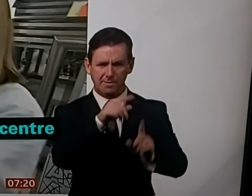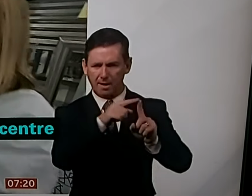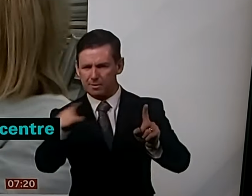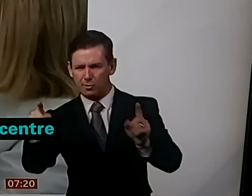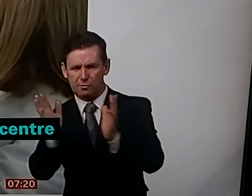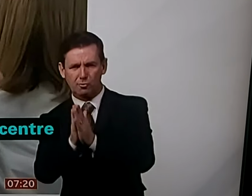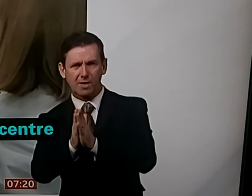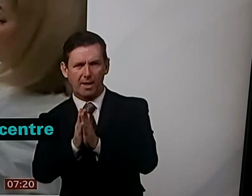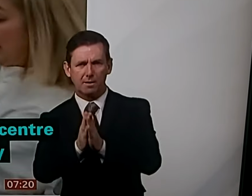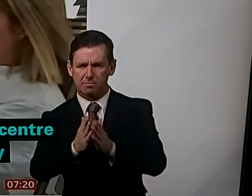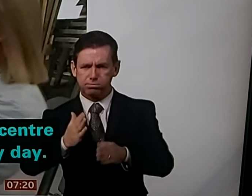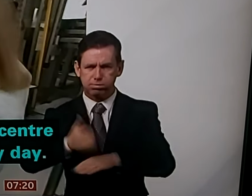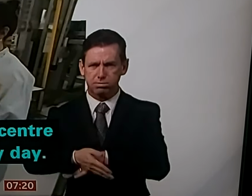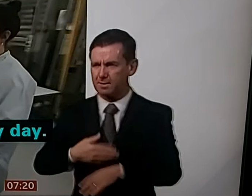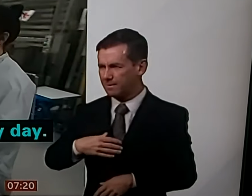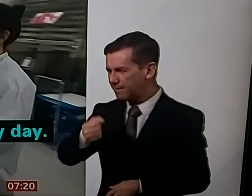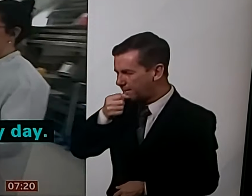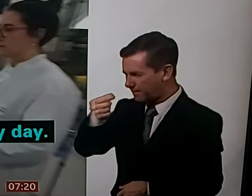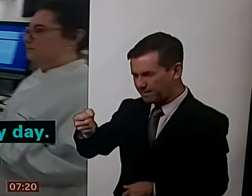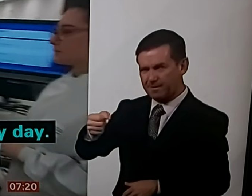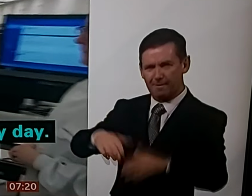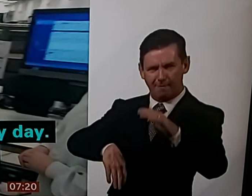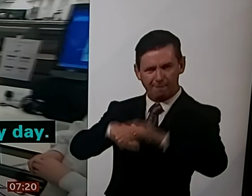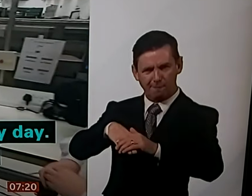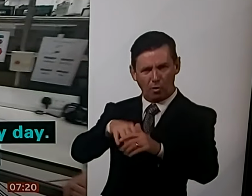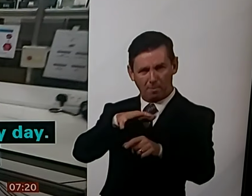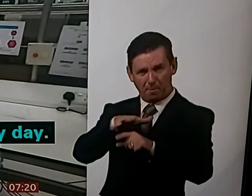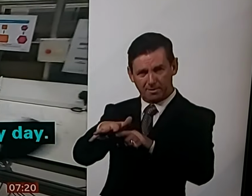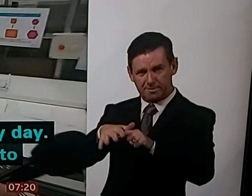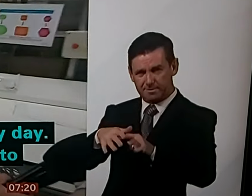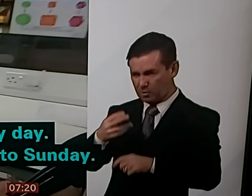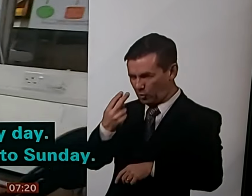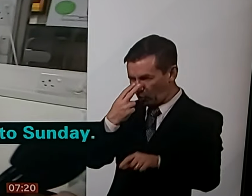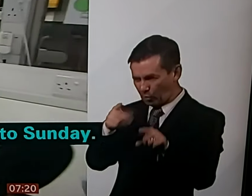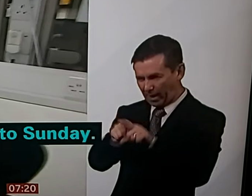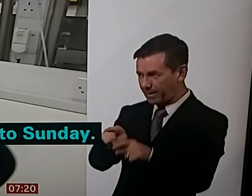in here, at this point it's still whole blood, so it looks a bit like this, is that correct?